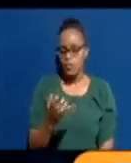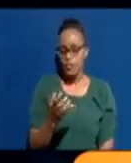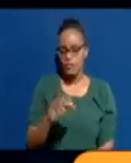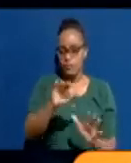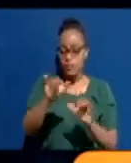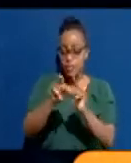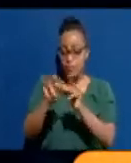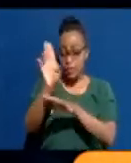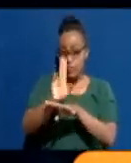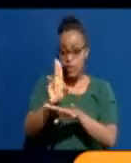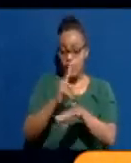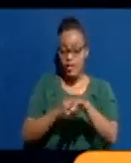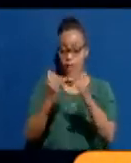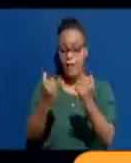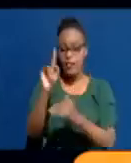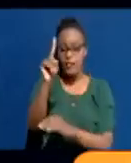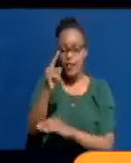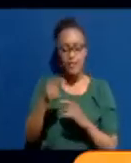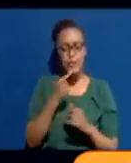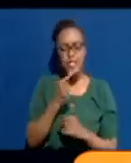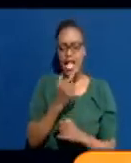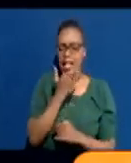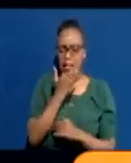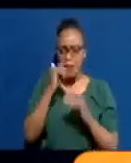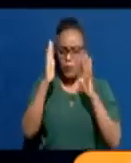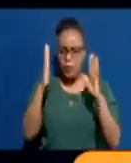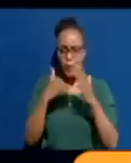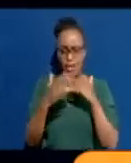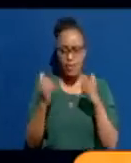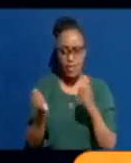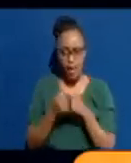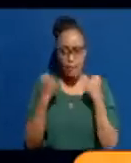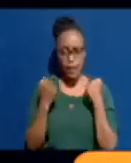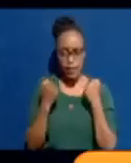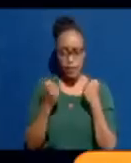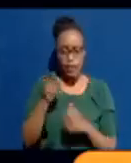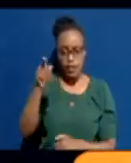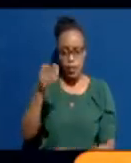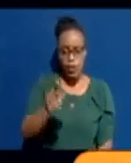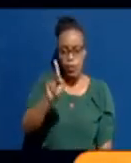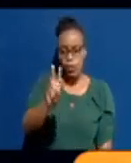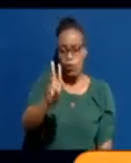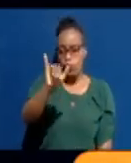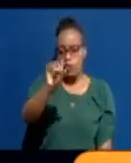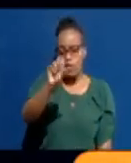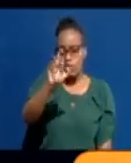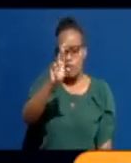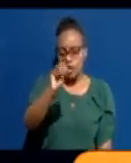Na nachukua fursa hii kwanza kulaani kile kitendo ambacho kimetendeka kule Kuisero